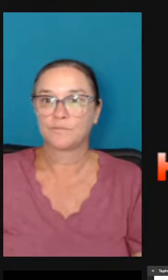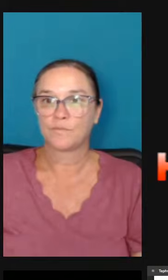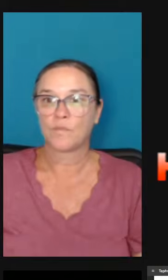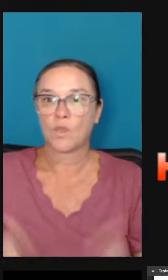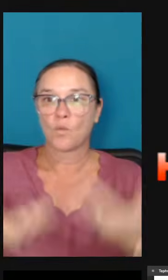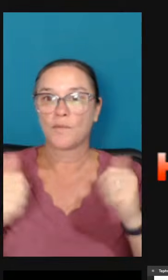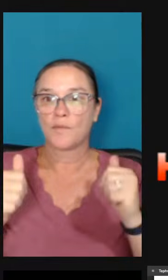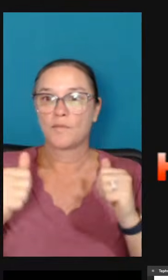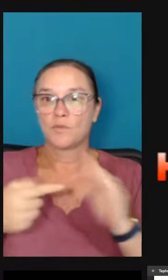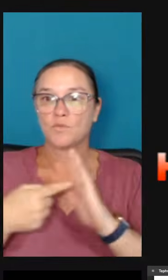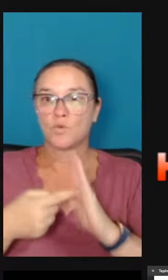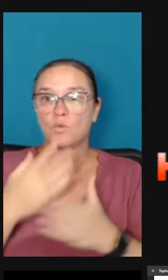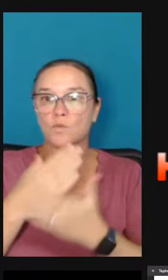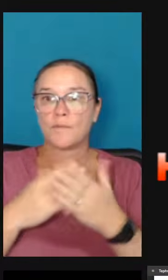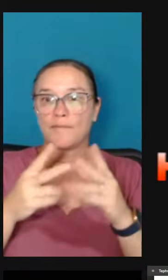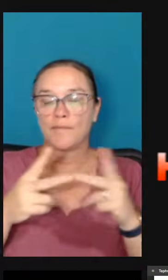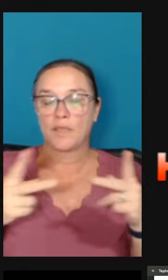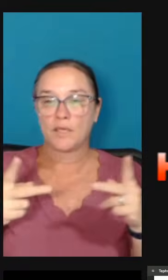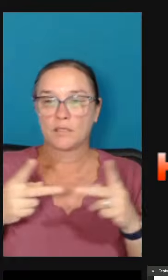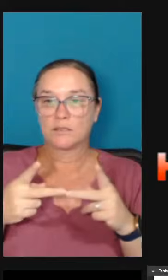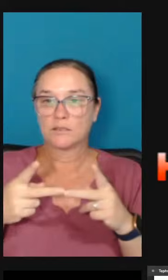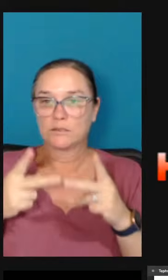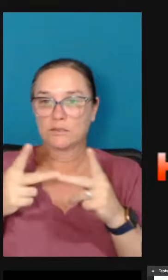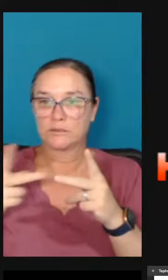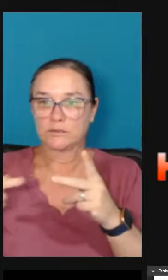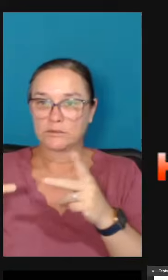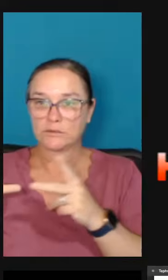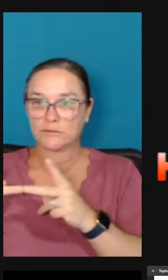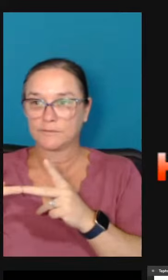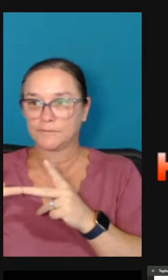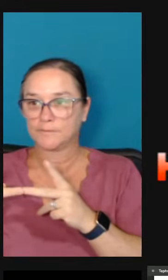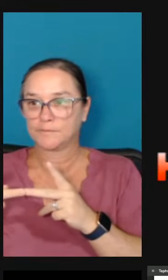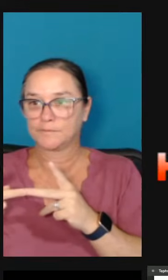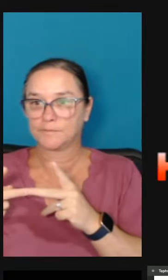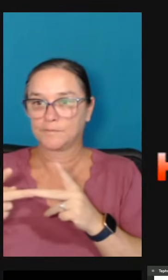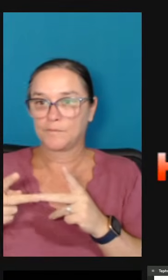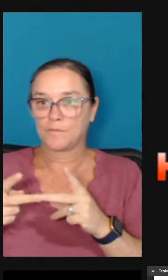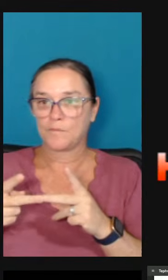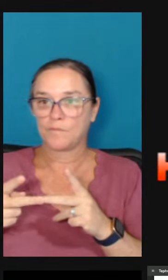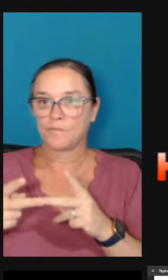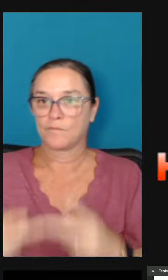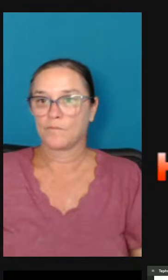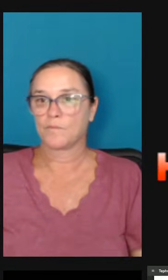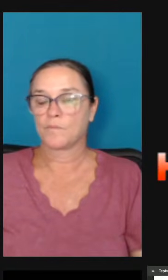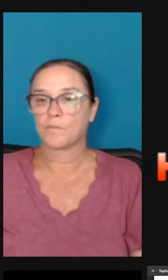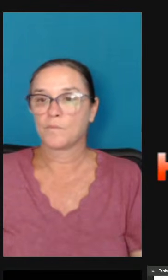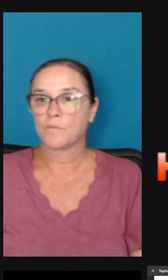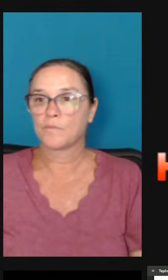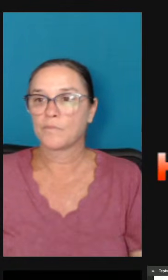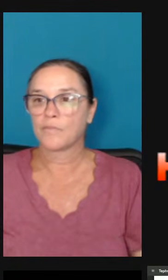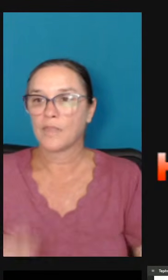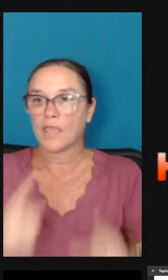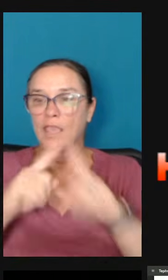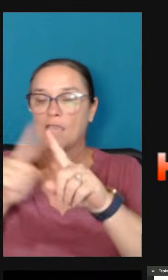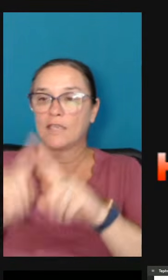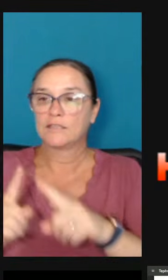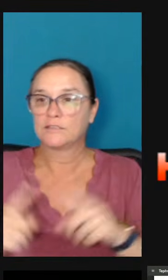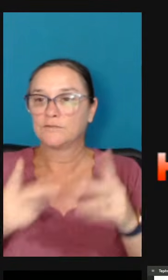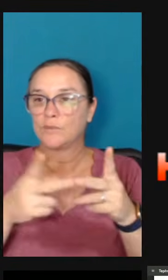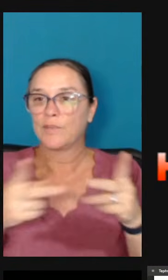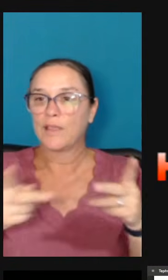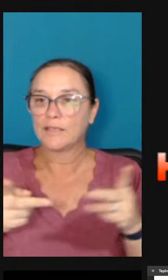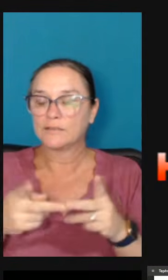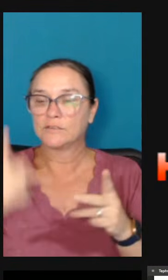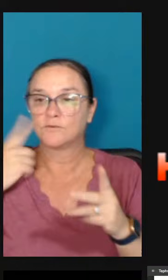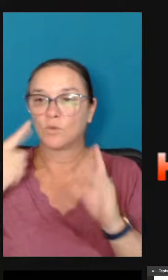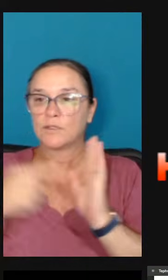places. Let's see, somewhere down here at the bottom, there's a list of places, for example.